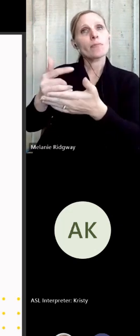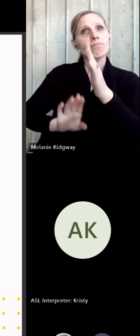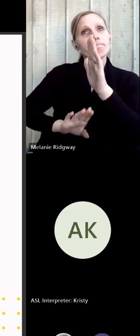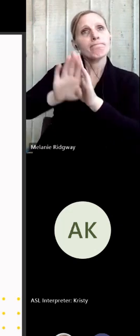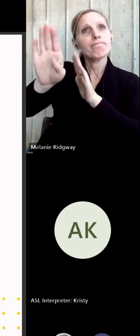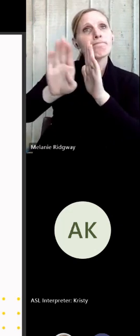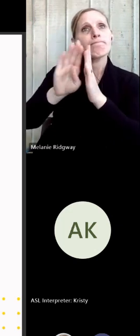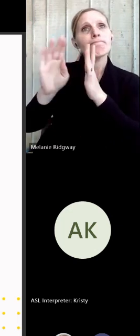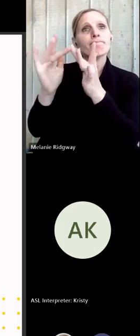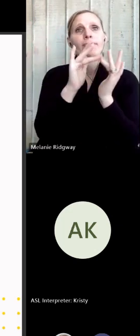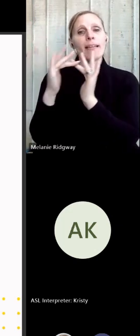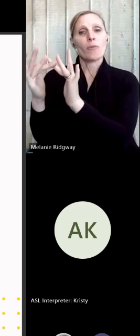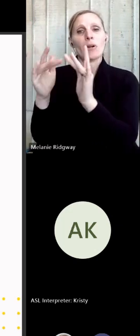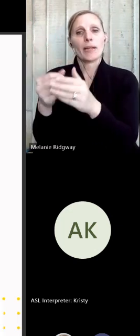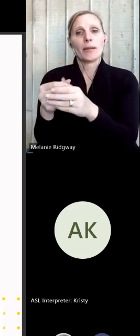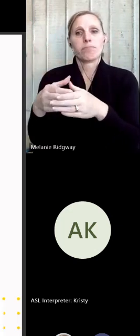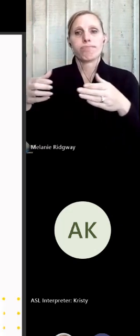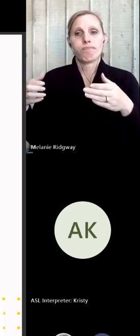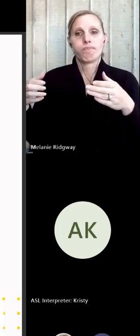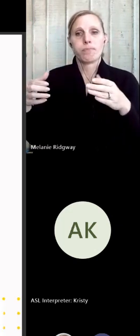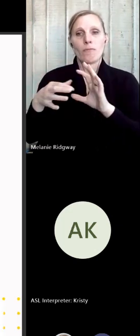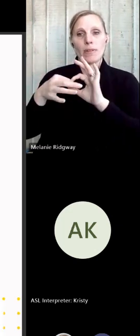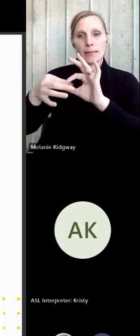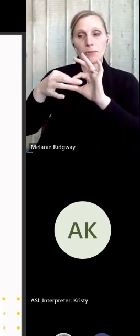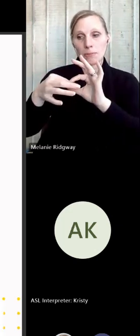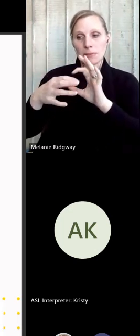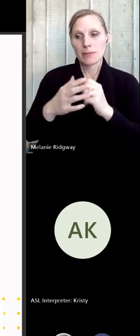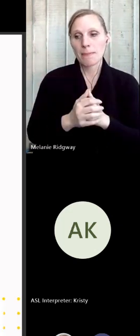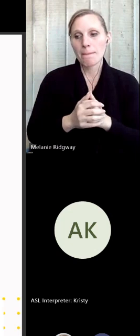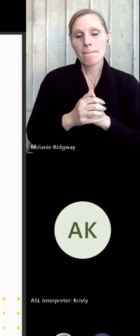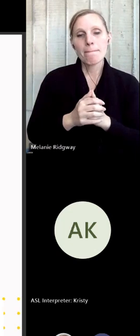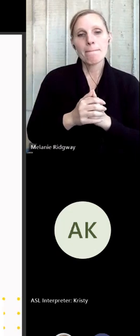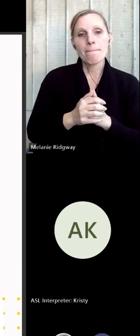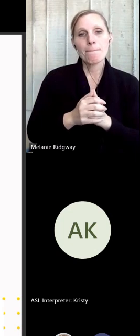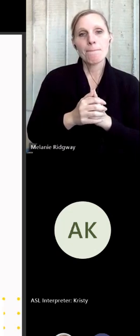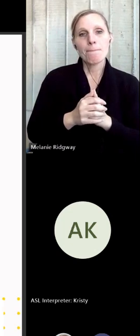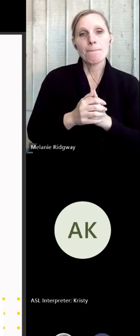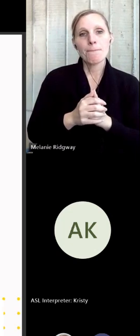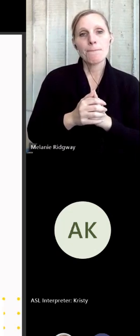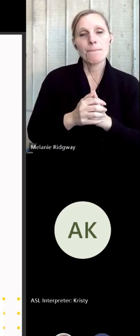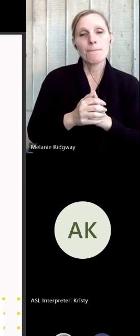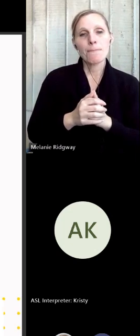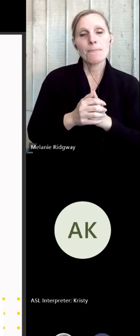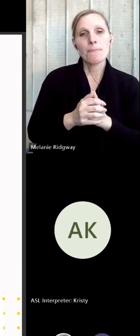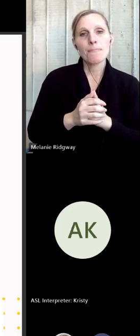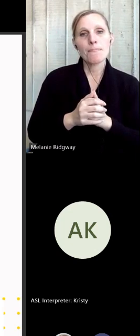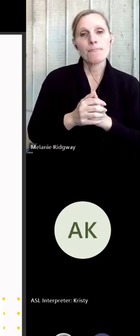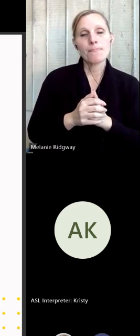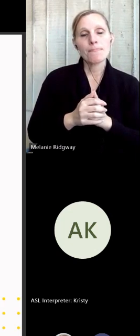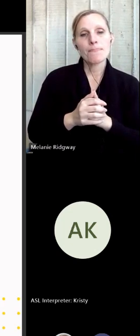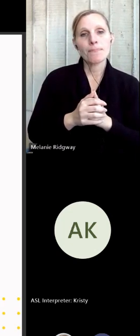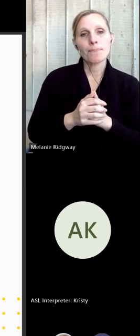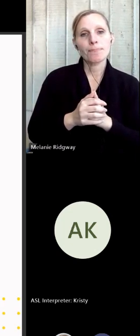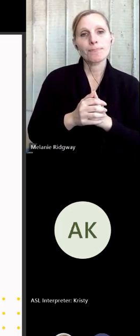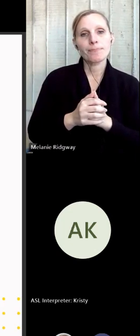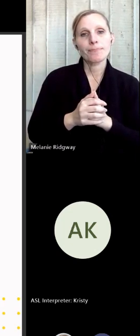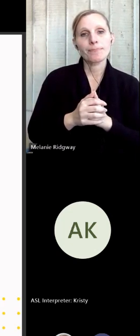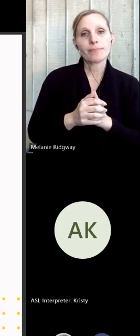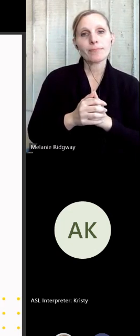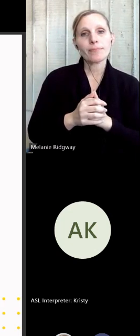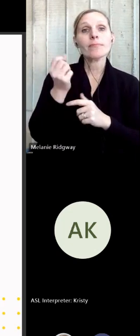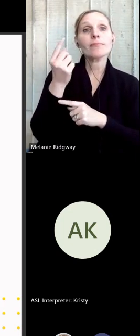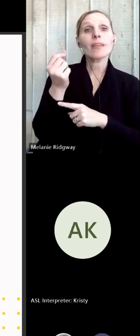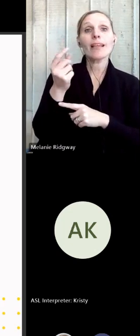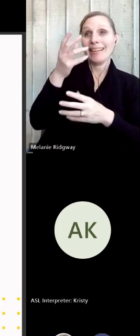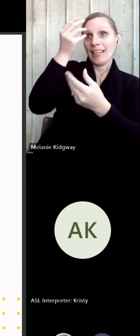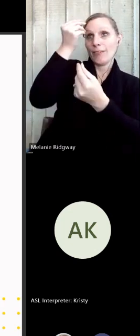network. The effectiveness of an informational interview is because the pressure